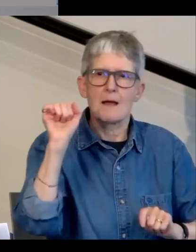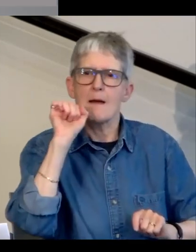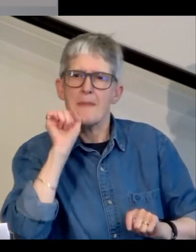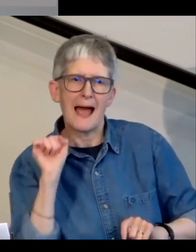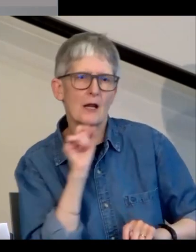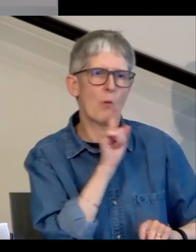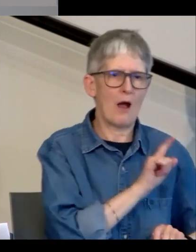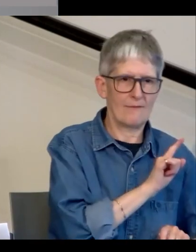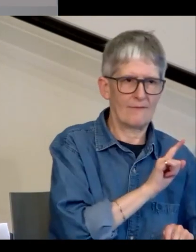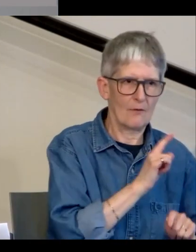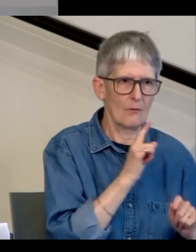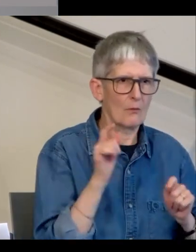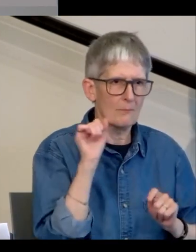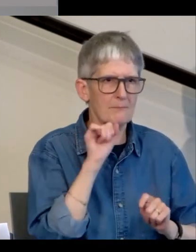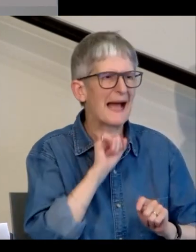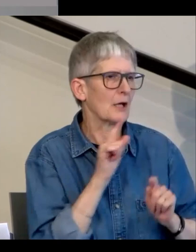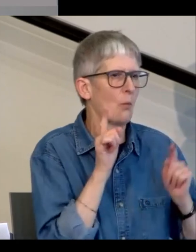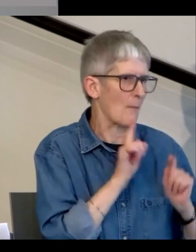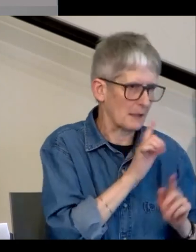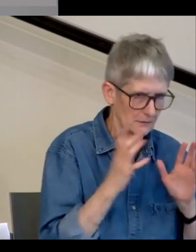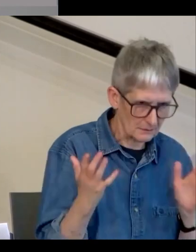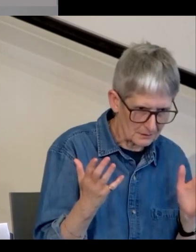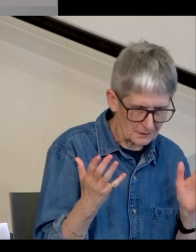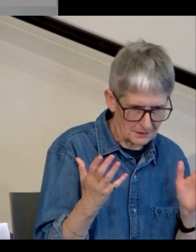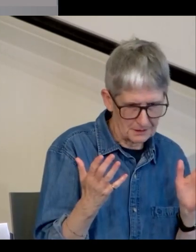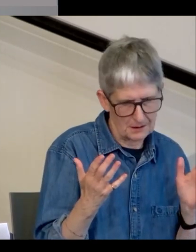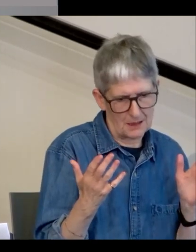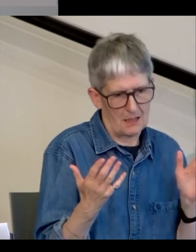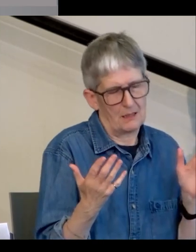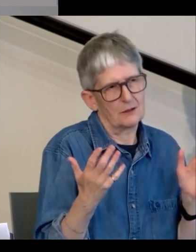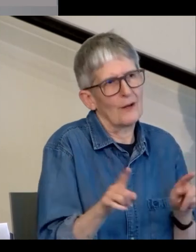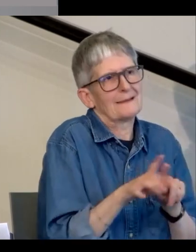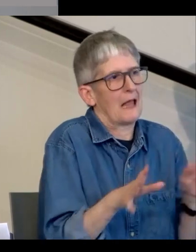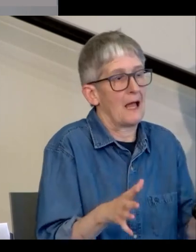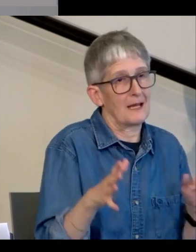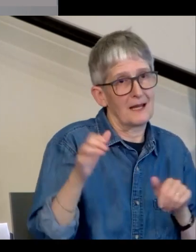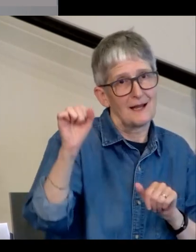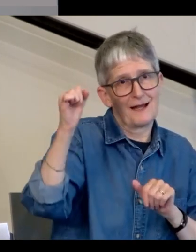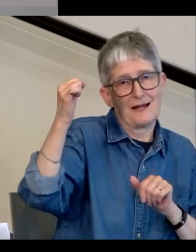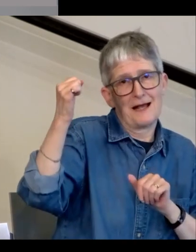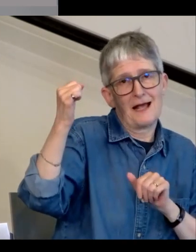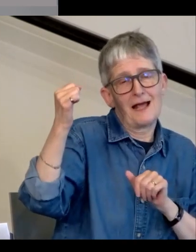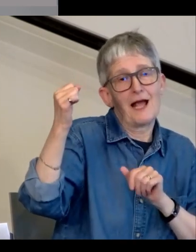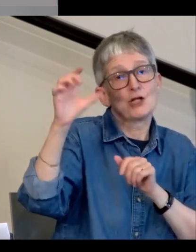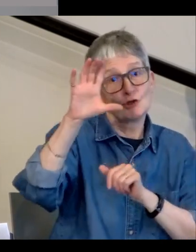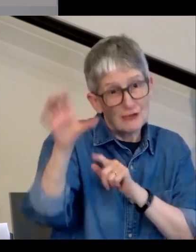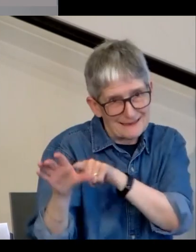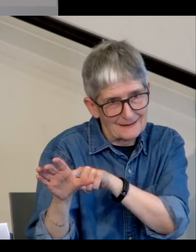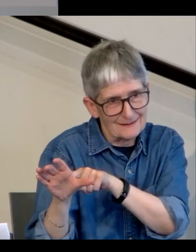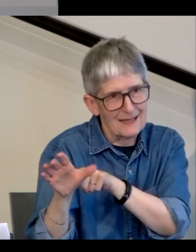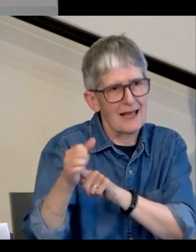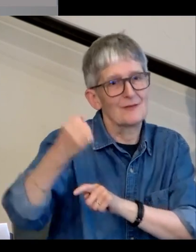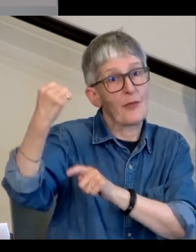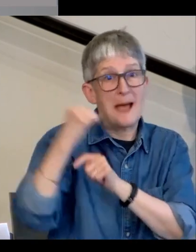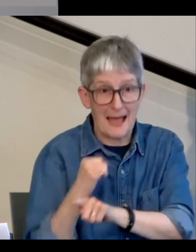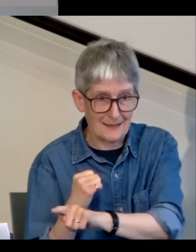believe that the bridegroom expressing his love to his bride here is in an analogy for Christ expressing his